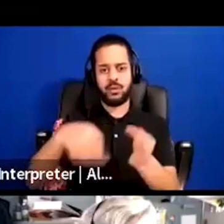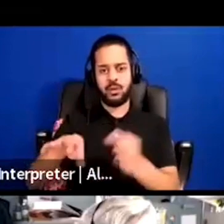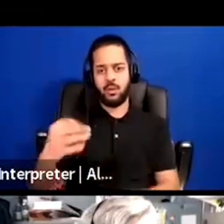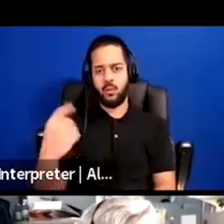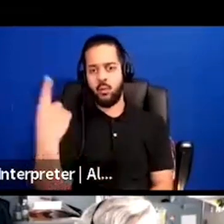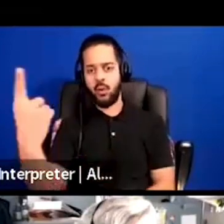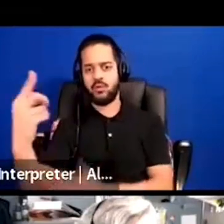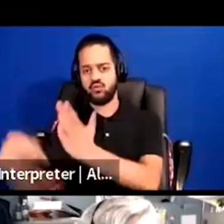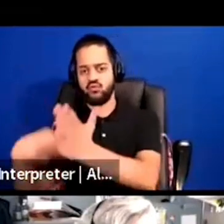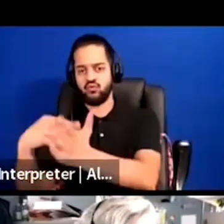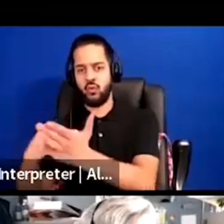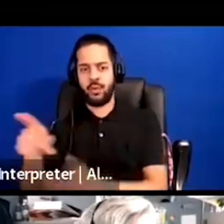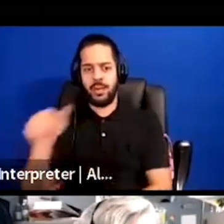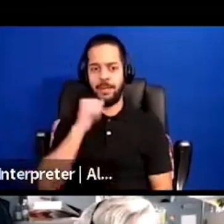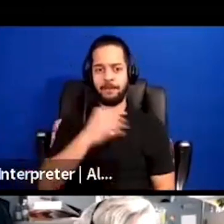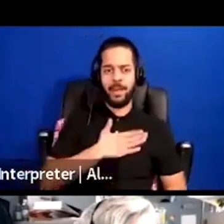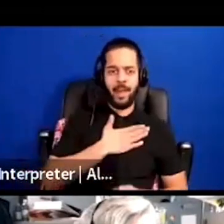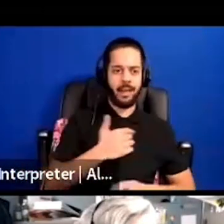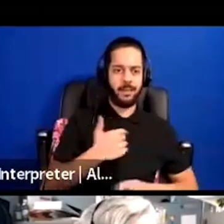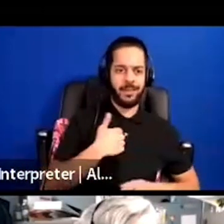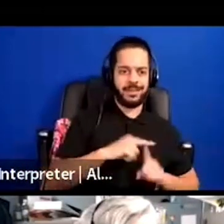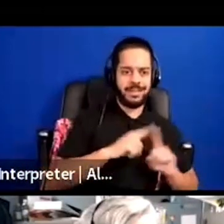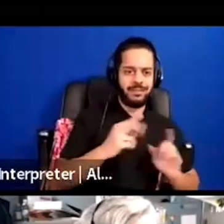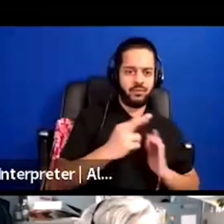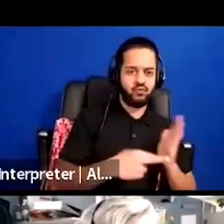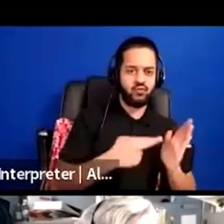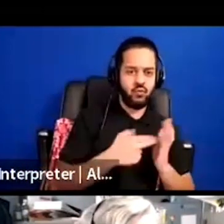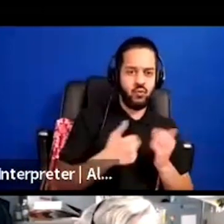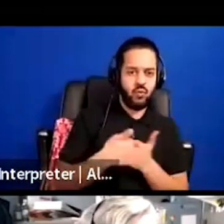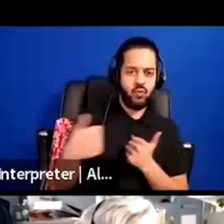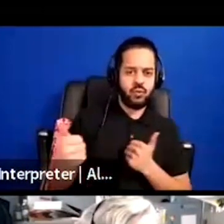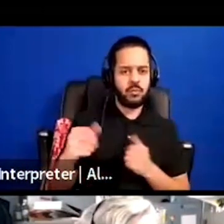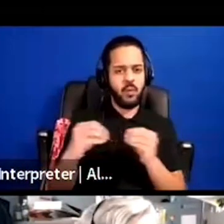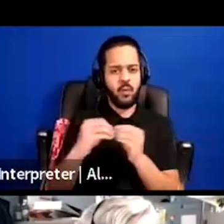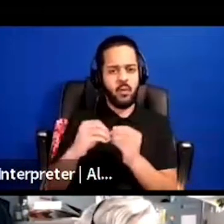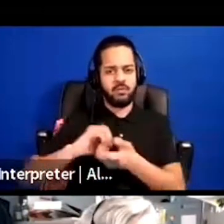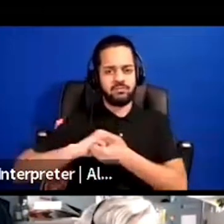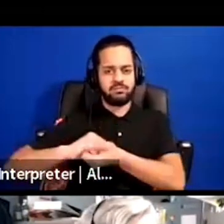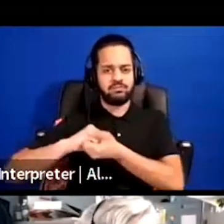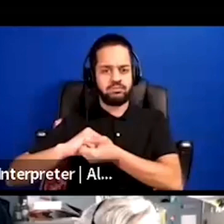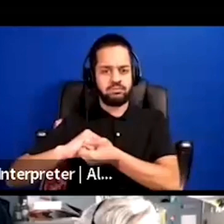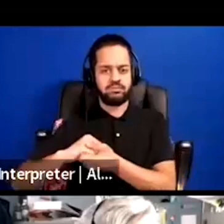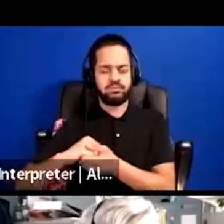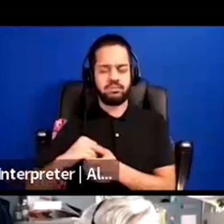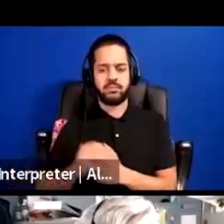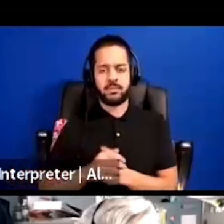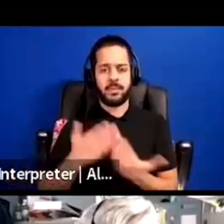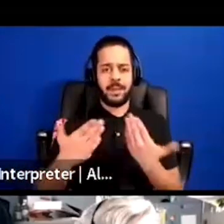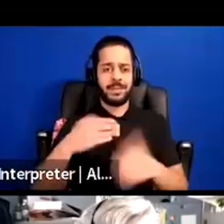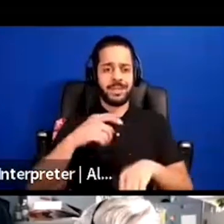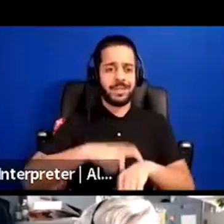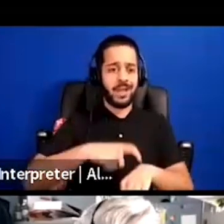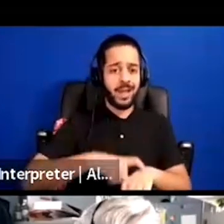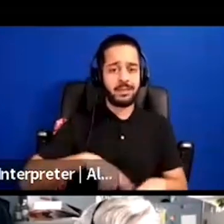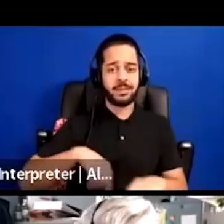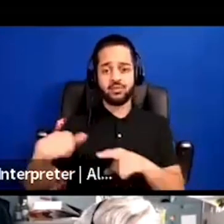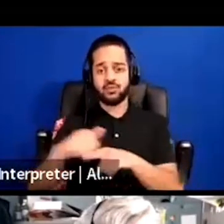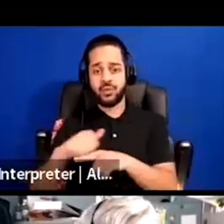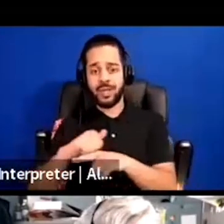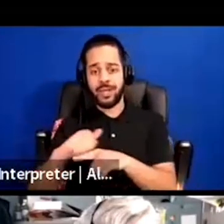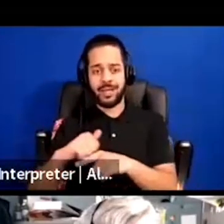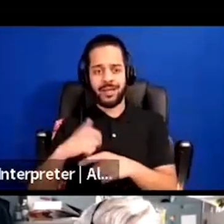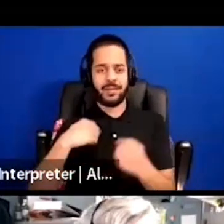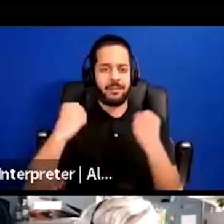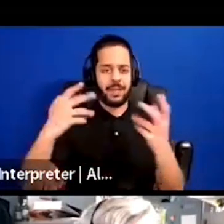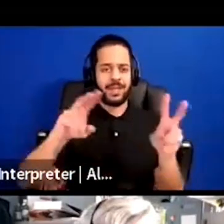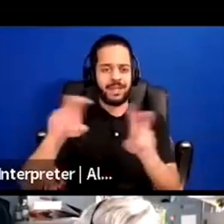role, not mine. So just more collaboration. And I guess it's a time, training. There's a lot of issues involved